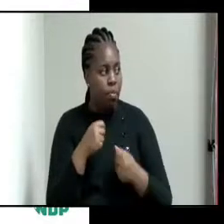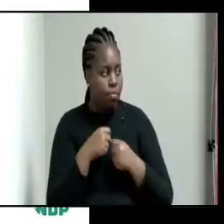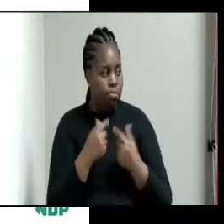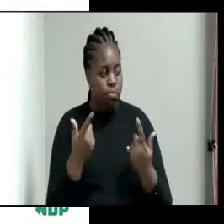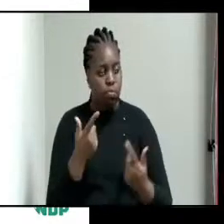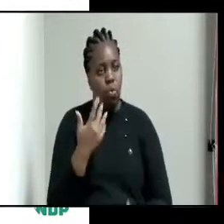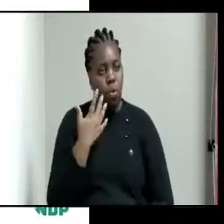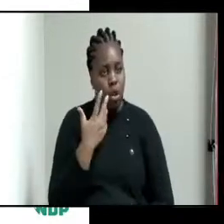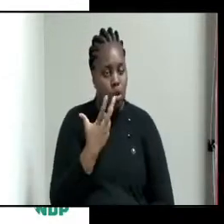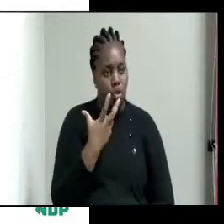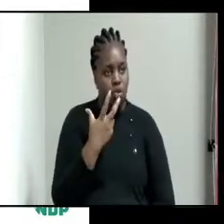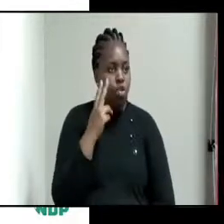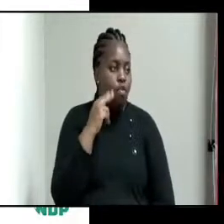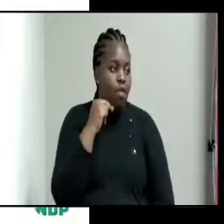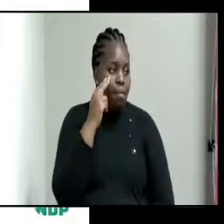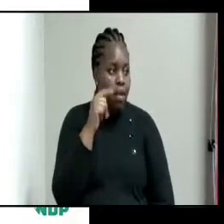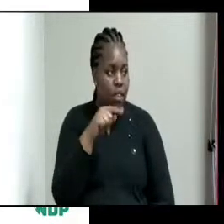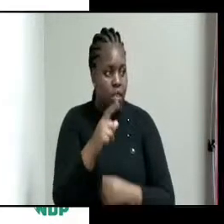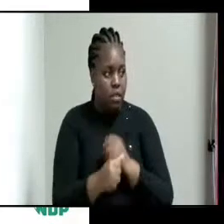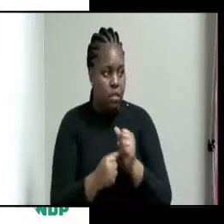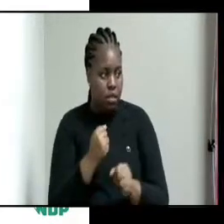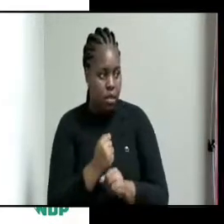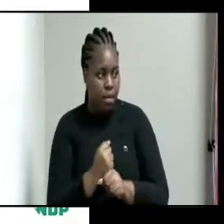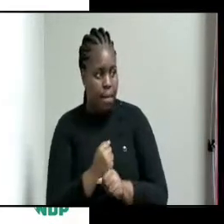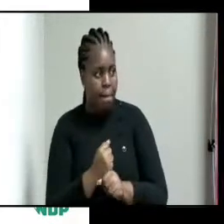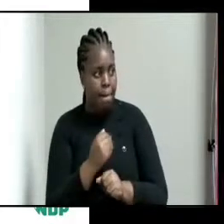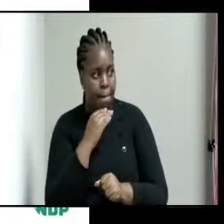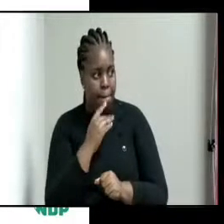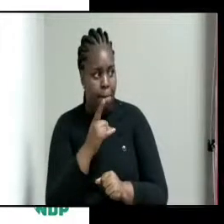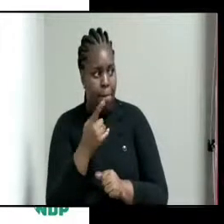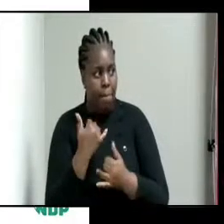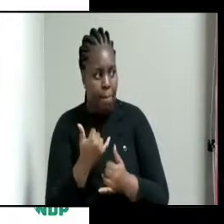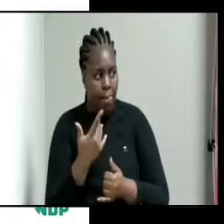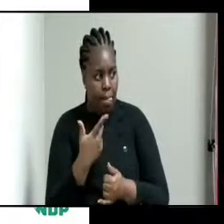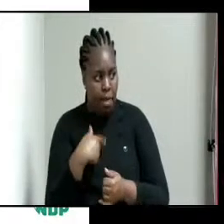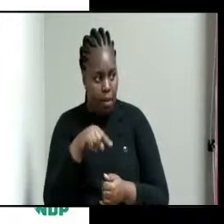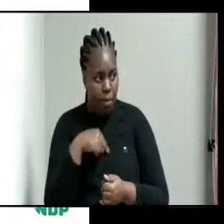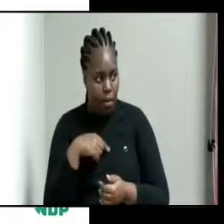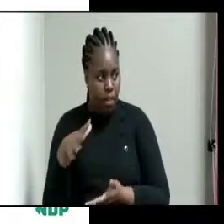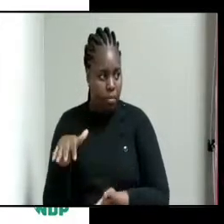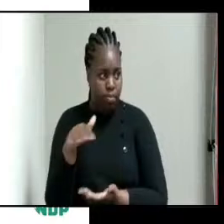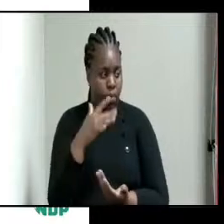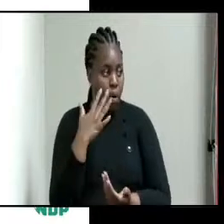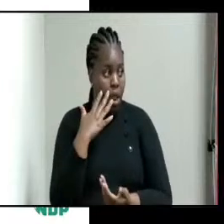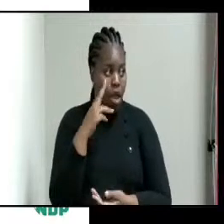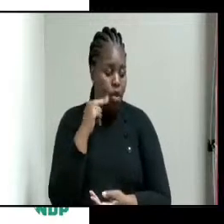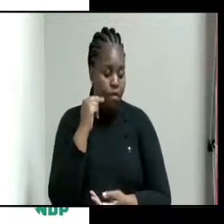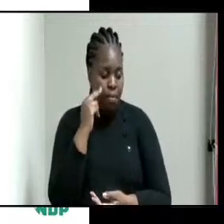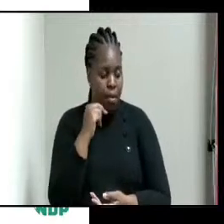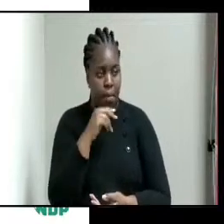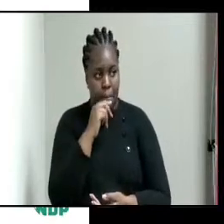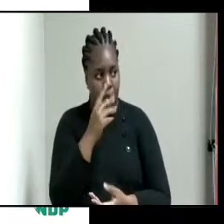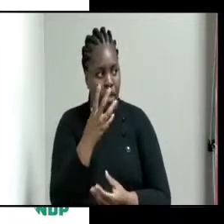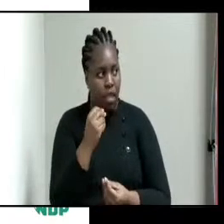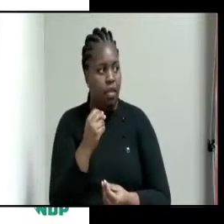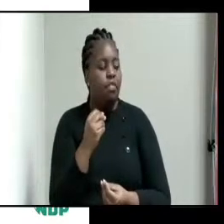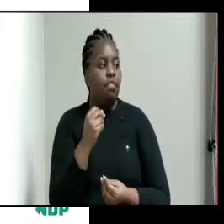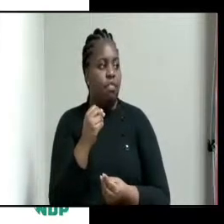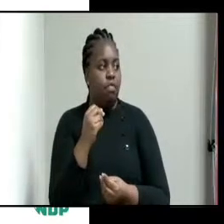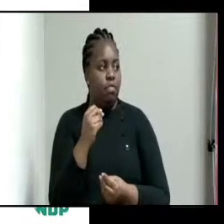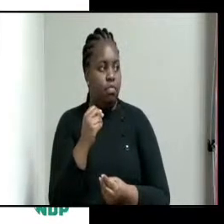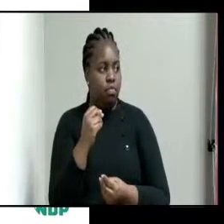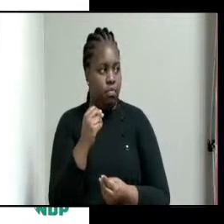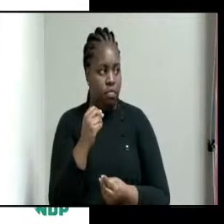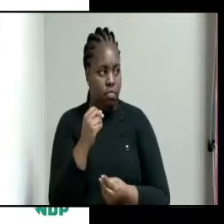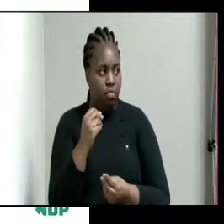of this year. So this living conditions survey, like the one we're going to be conducting in November, they are all household-based